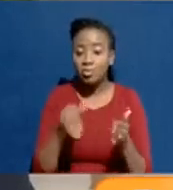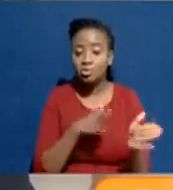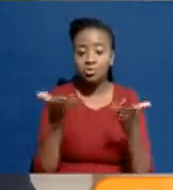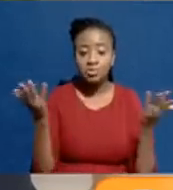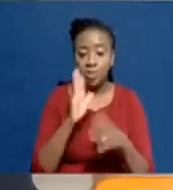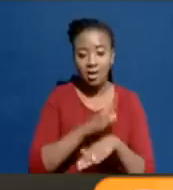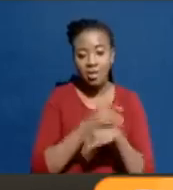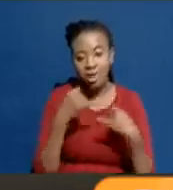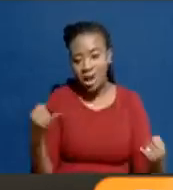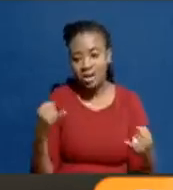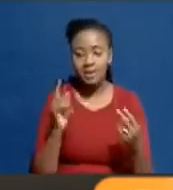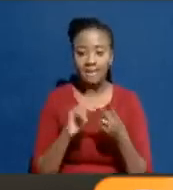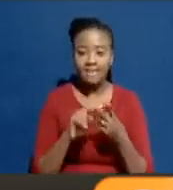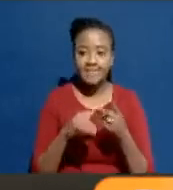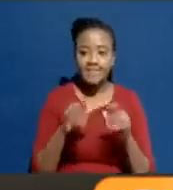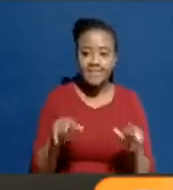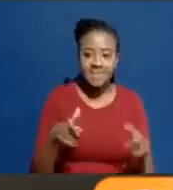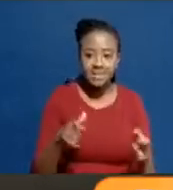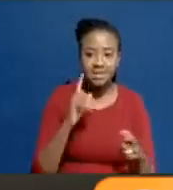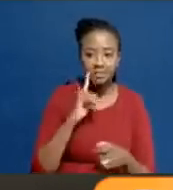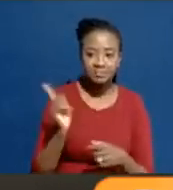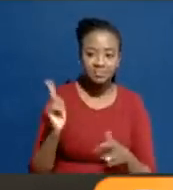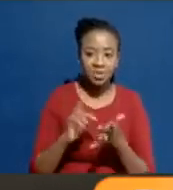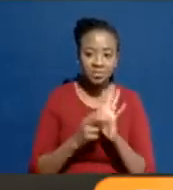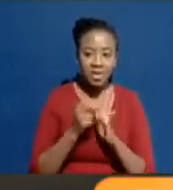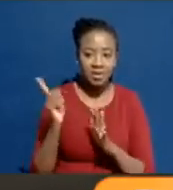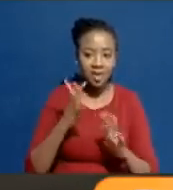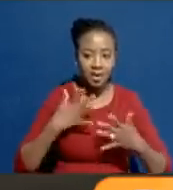content creators, online media. So these are people who